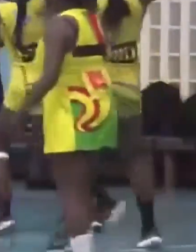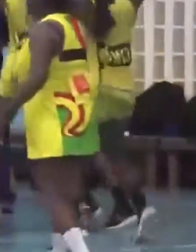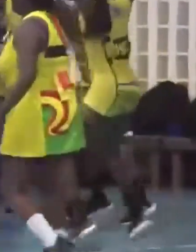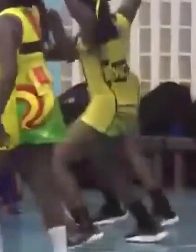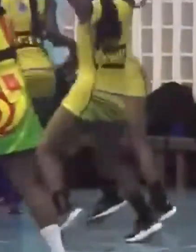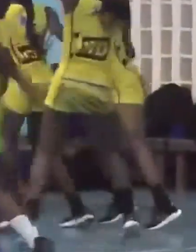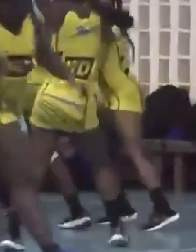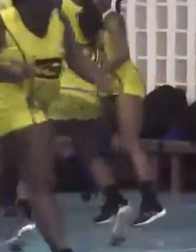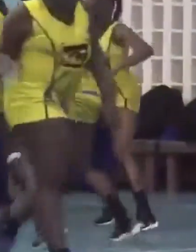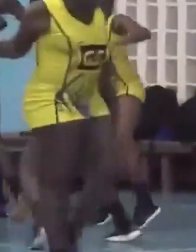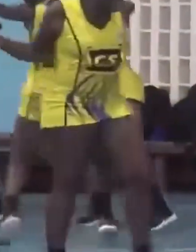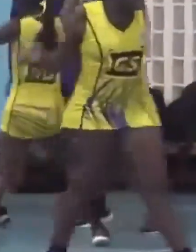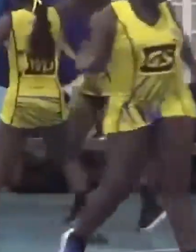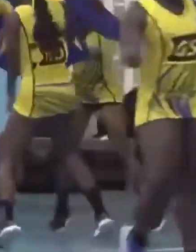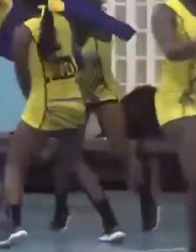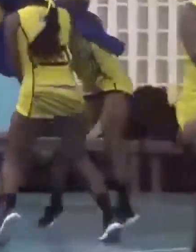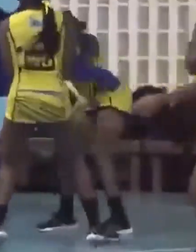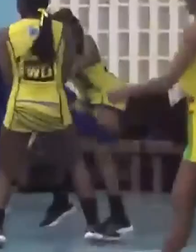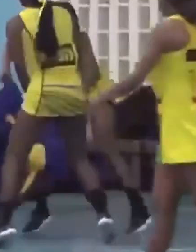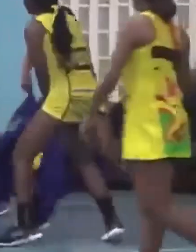game.